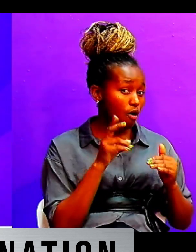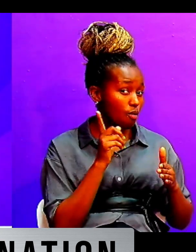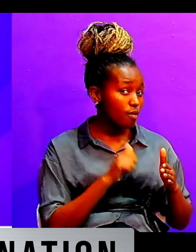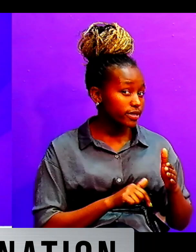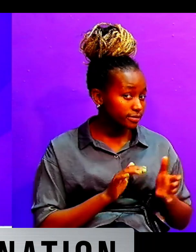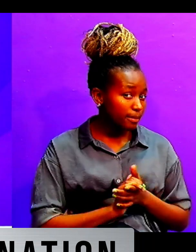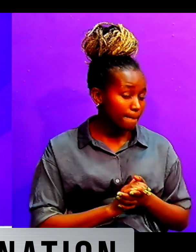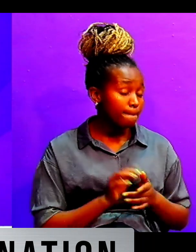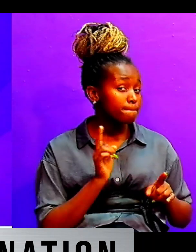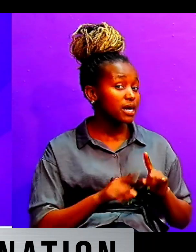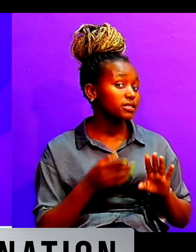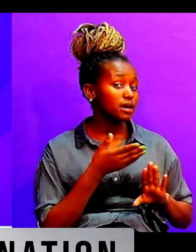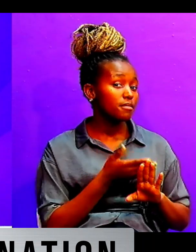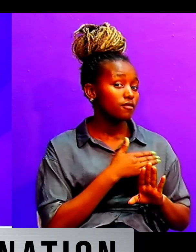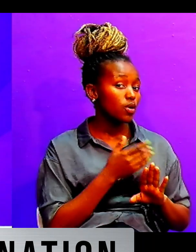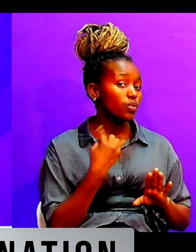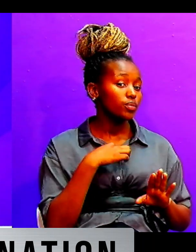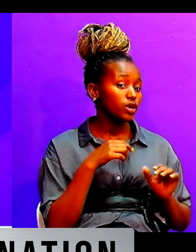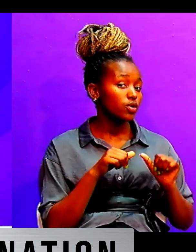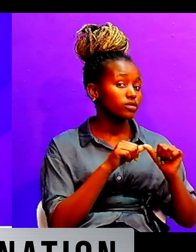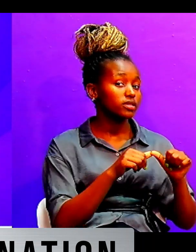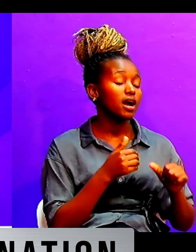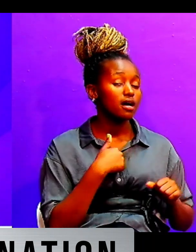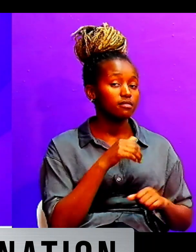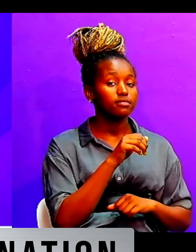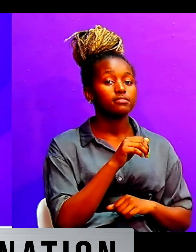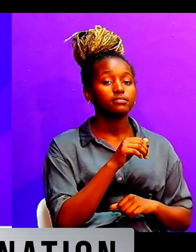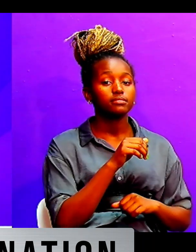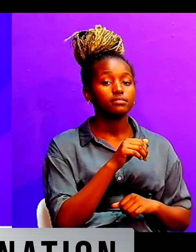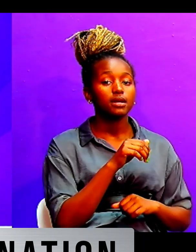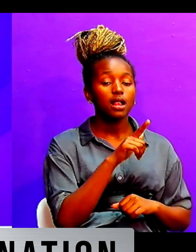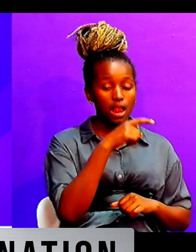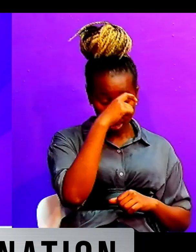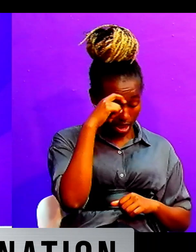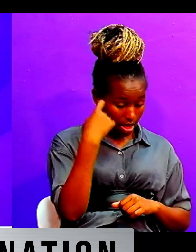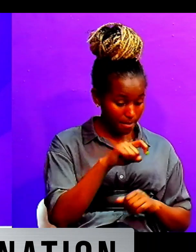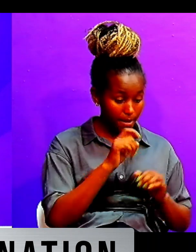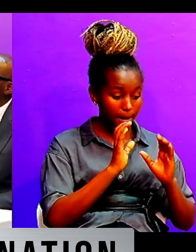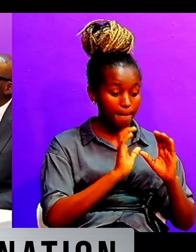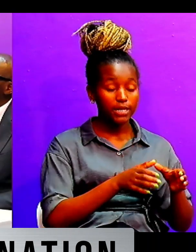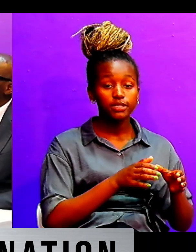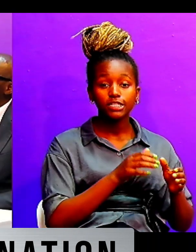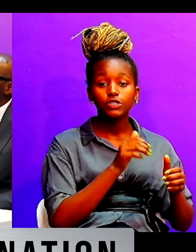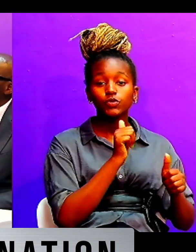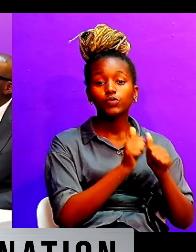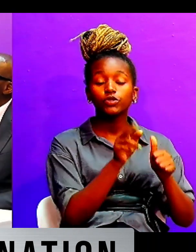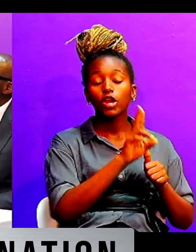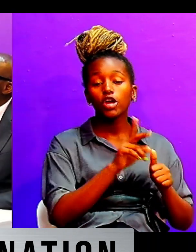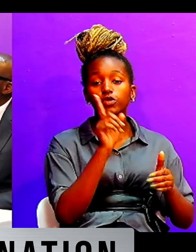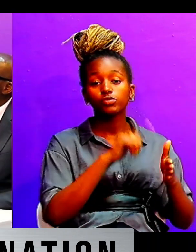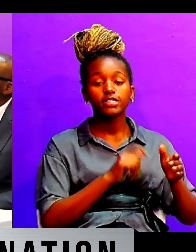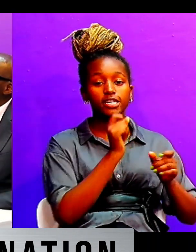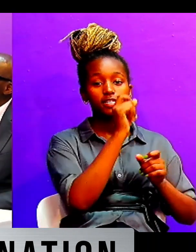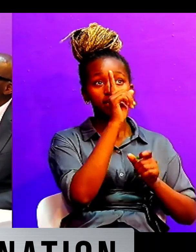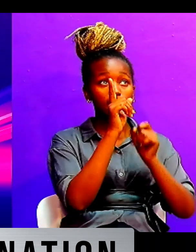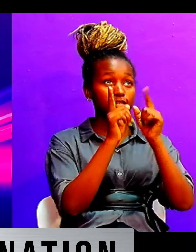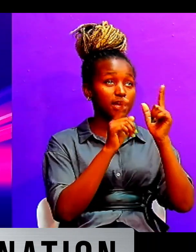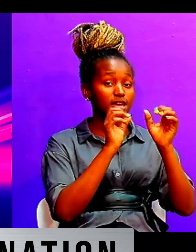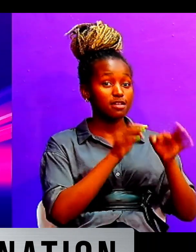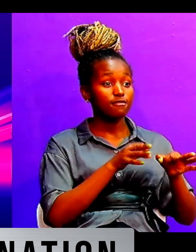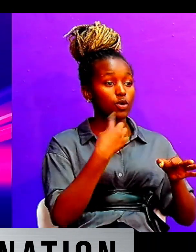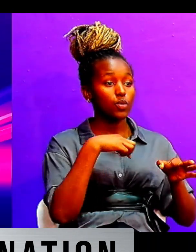you proceed, our symbol at Labour Party ni nyota. Nyota, star. Yeah. So when we go to Western,